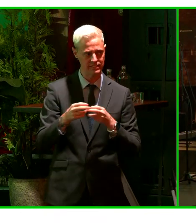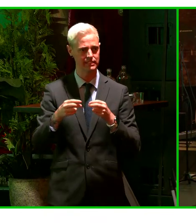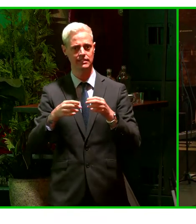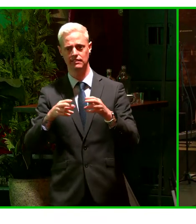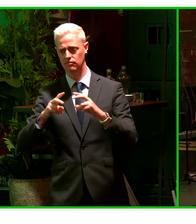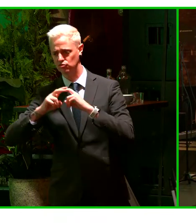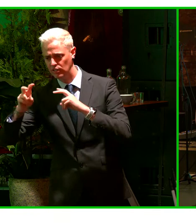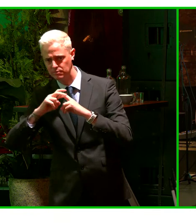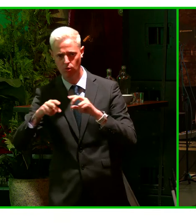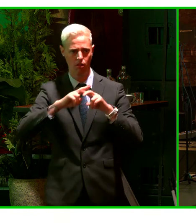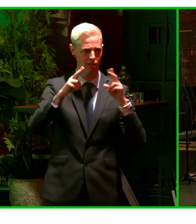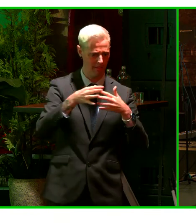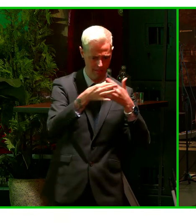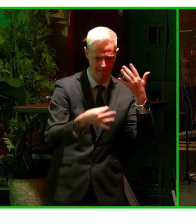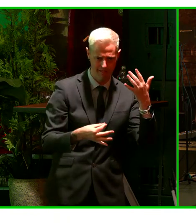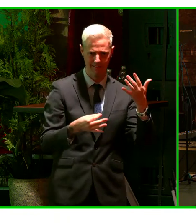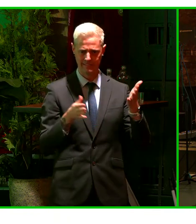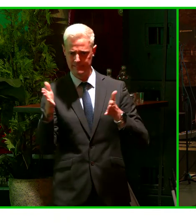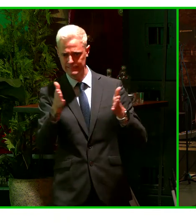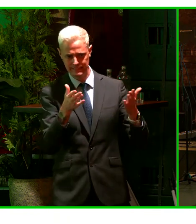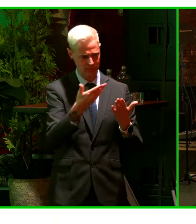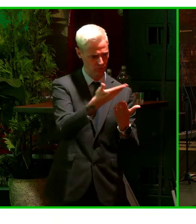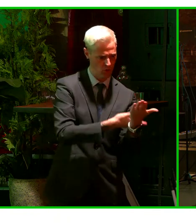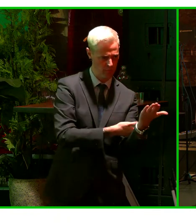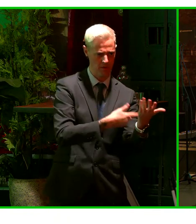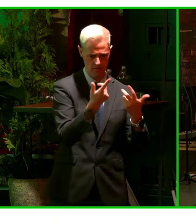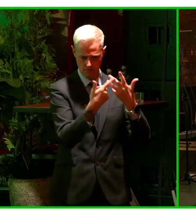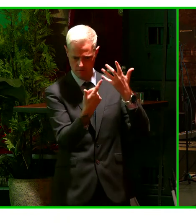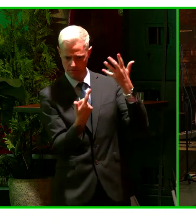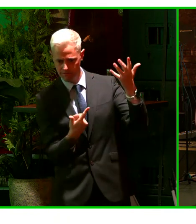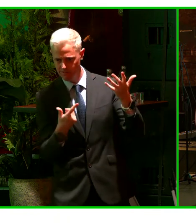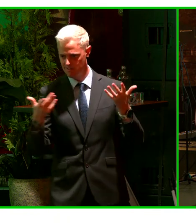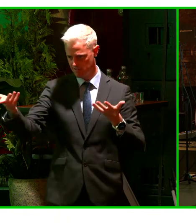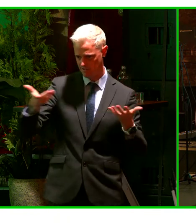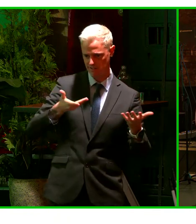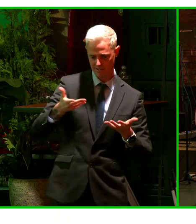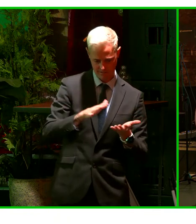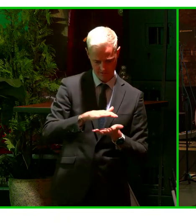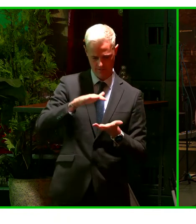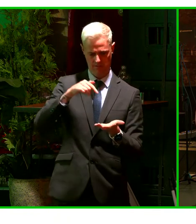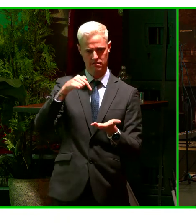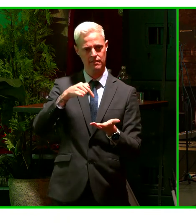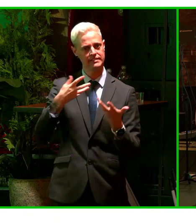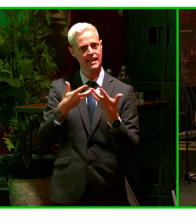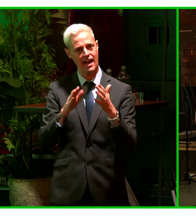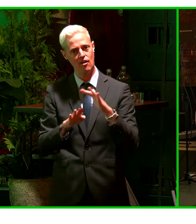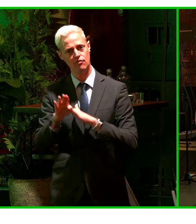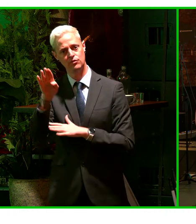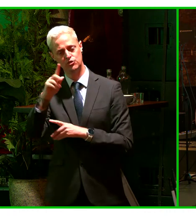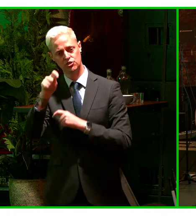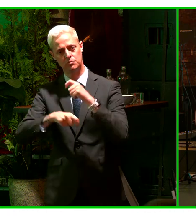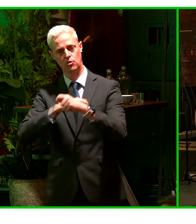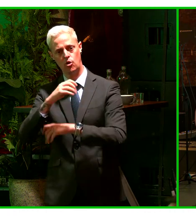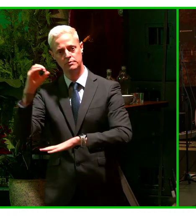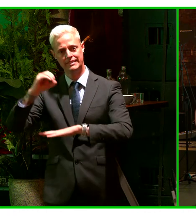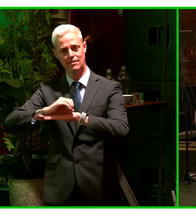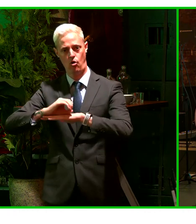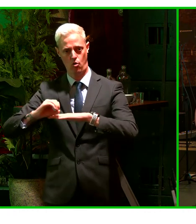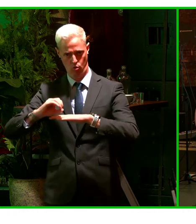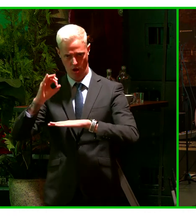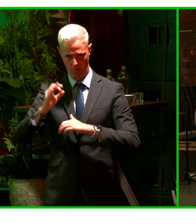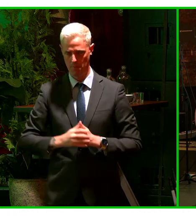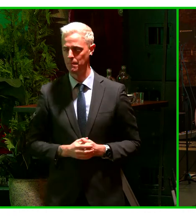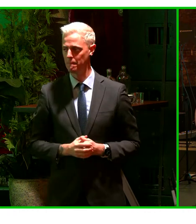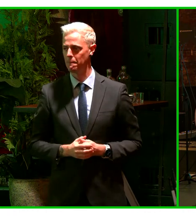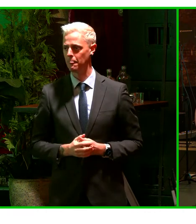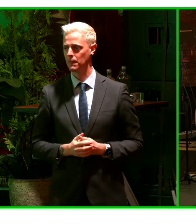is a plethora of documents outlining how we are going to get to net zero in the long term, and also the actions that are